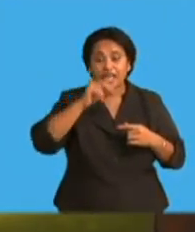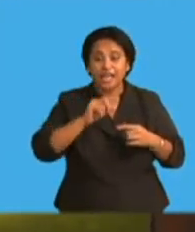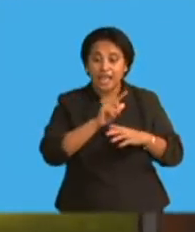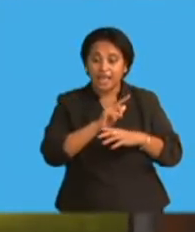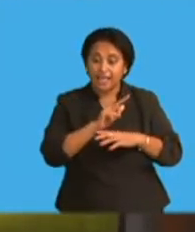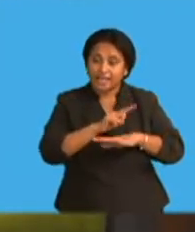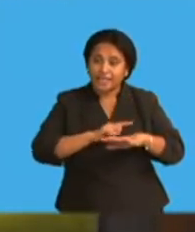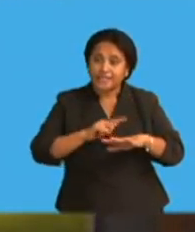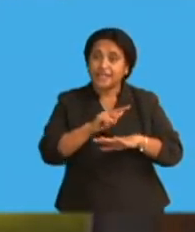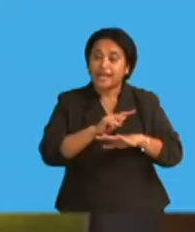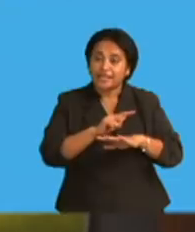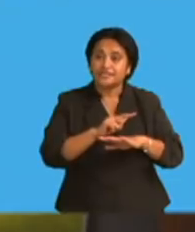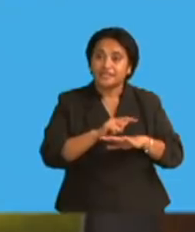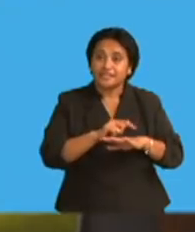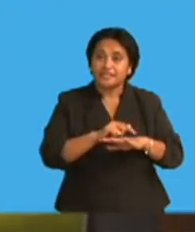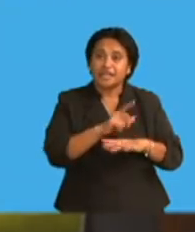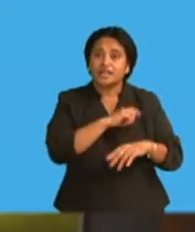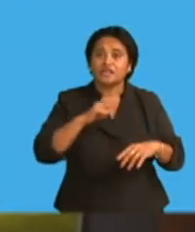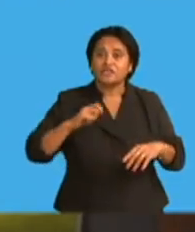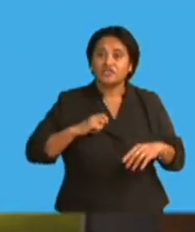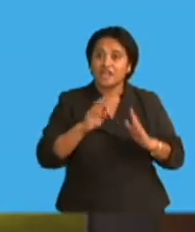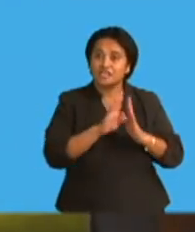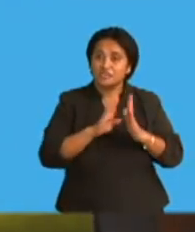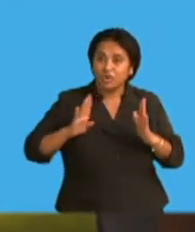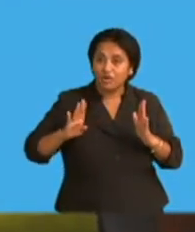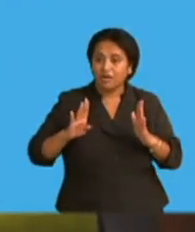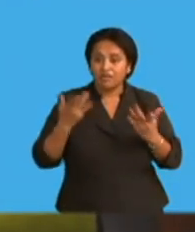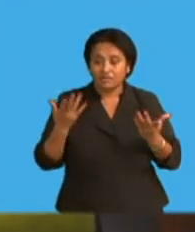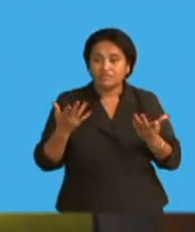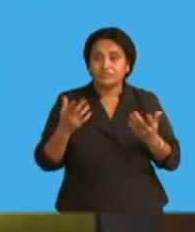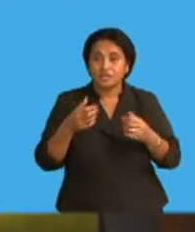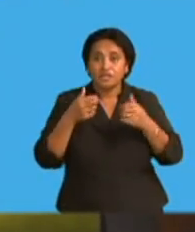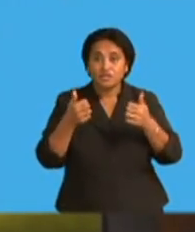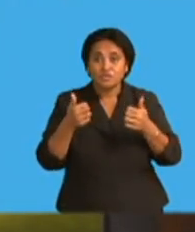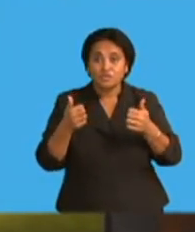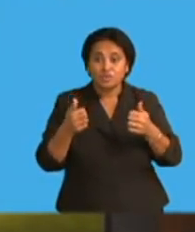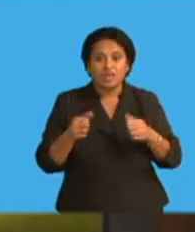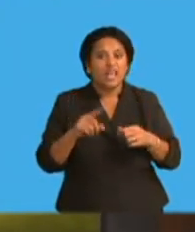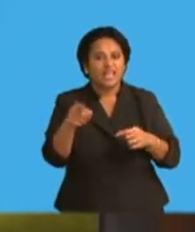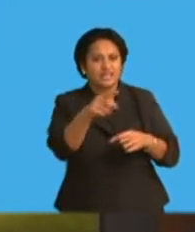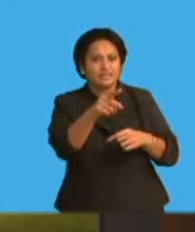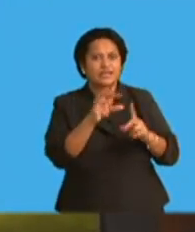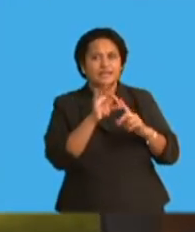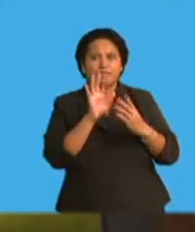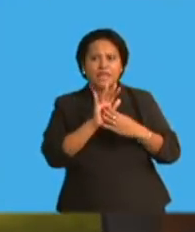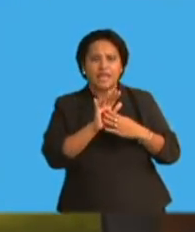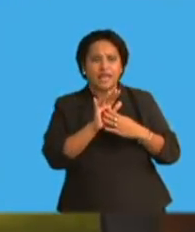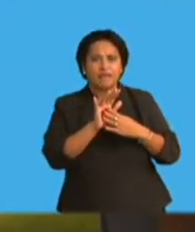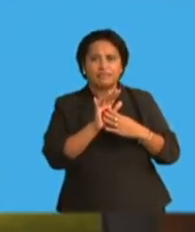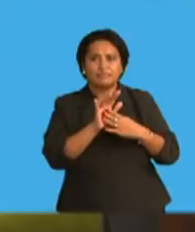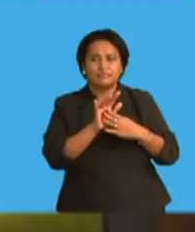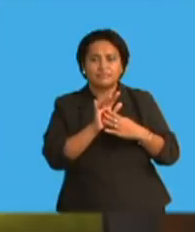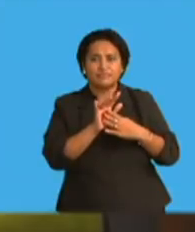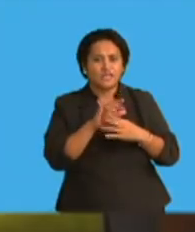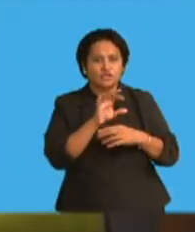politicized because the Honourable Prime Minister is the chairman. Because, you know, he's the Prime Minister, he should not sit there. I pulled out the list